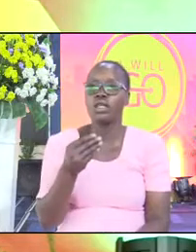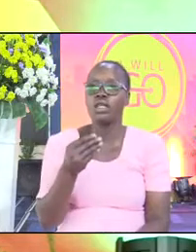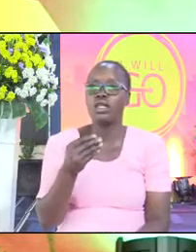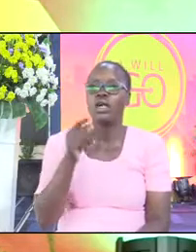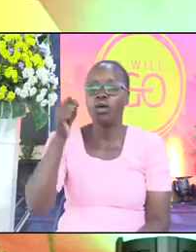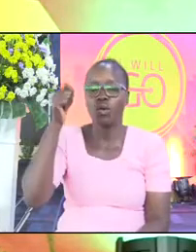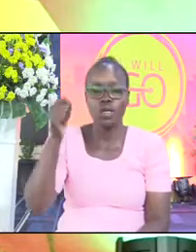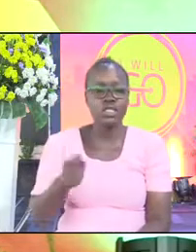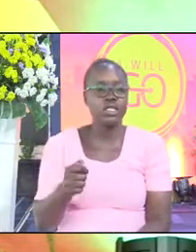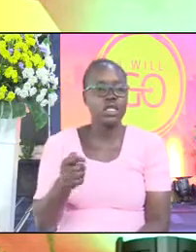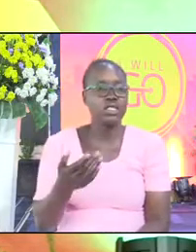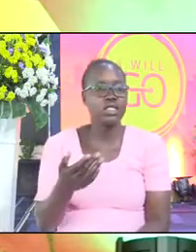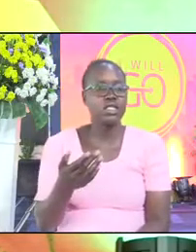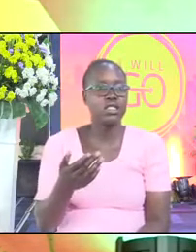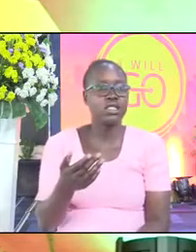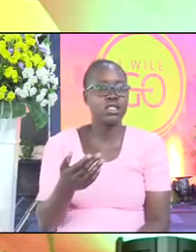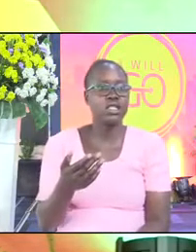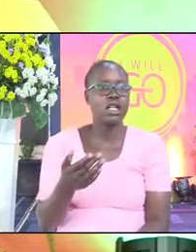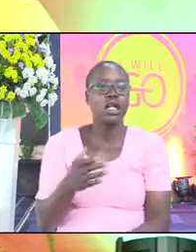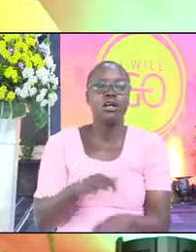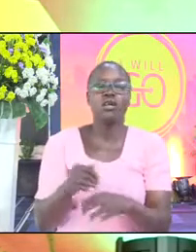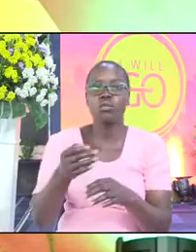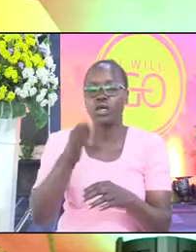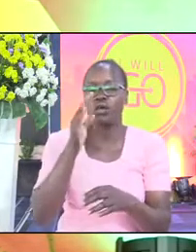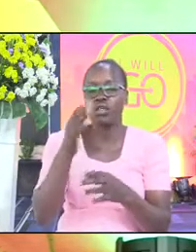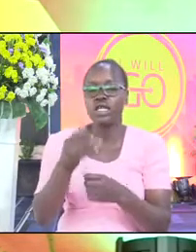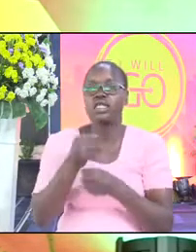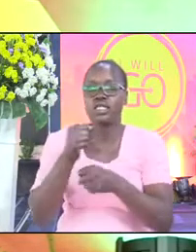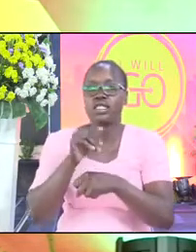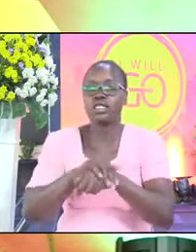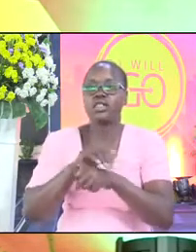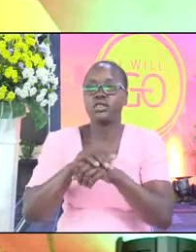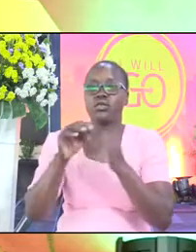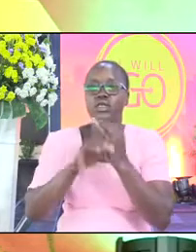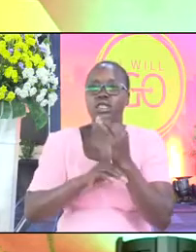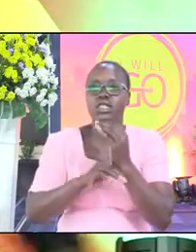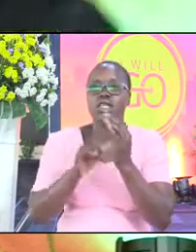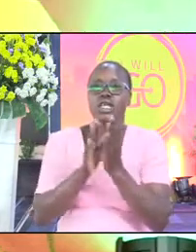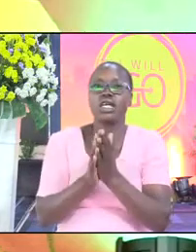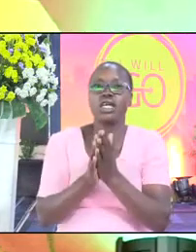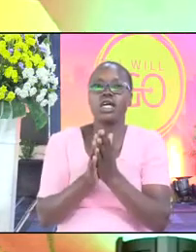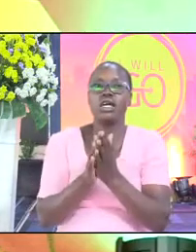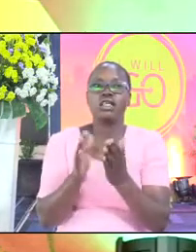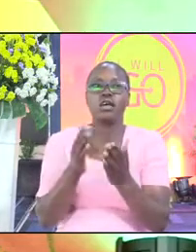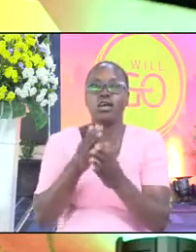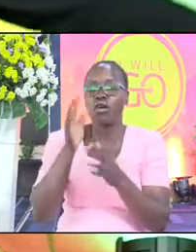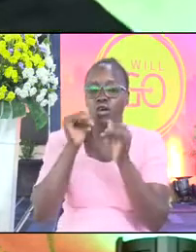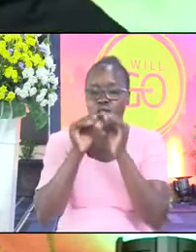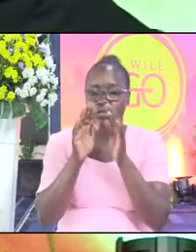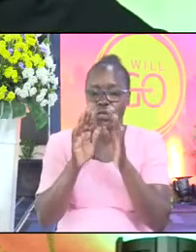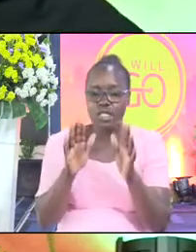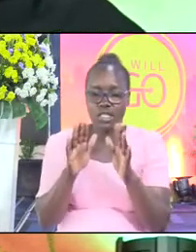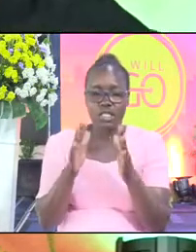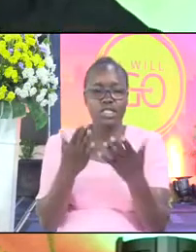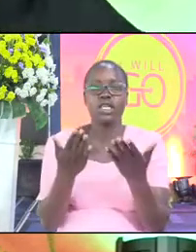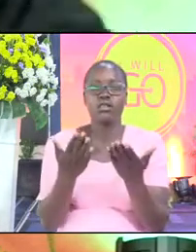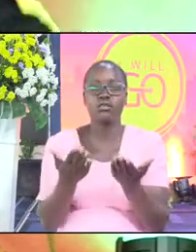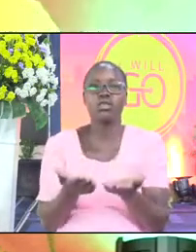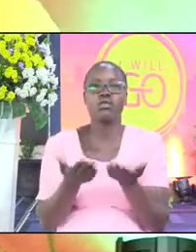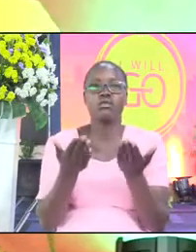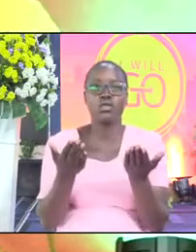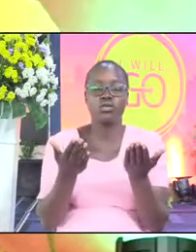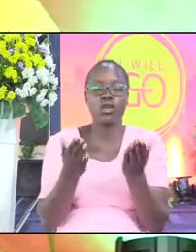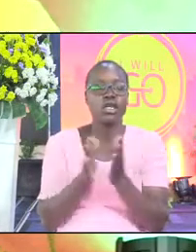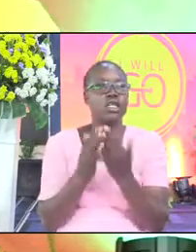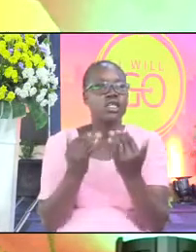one child born of God and trusting in his goodness can bring God's blessings to a multitude.